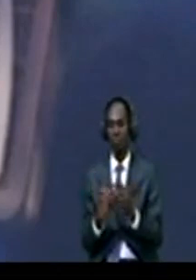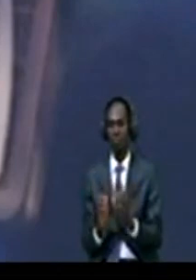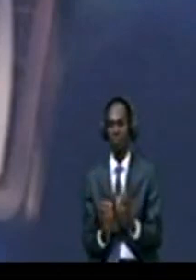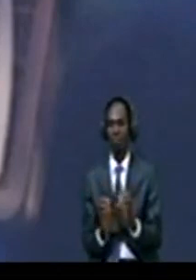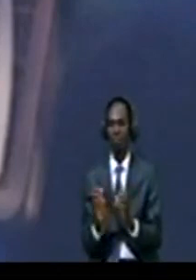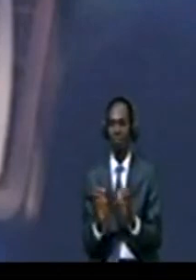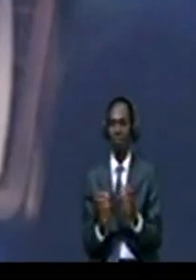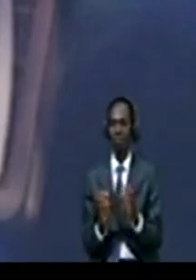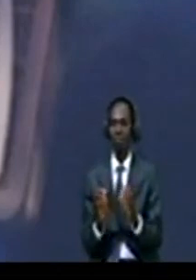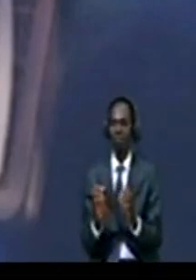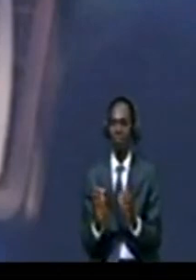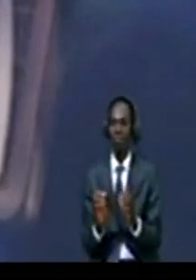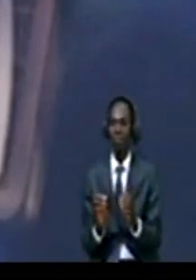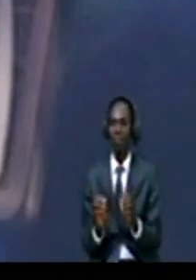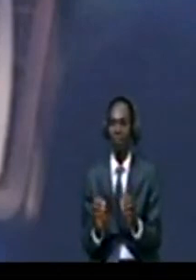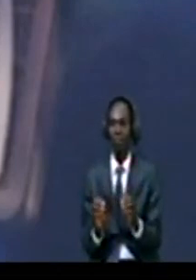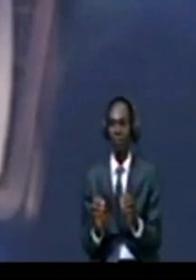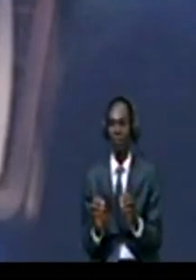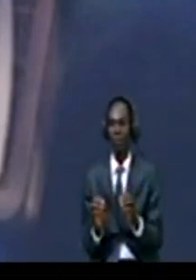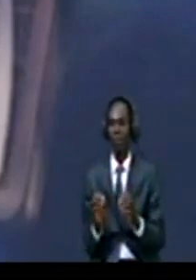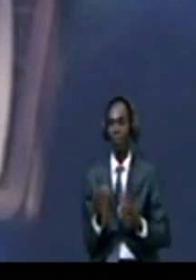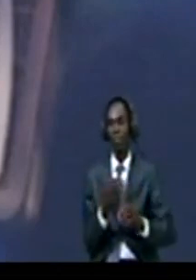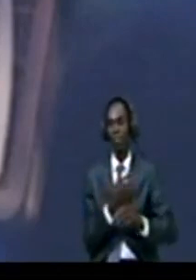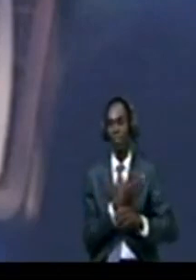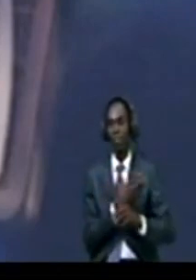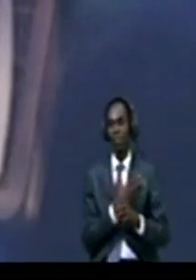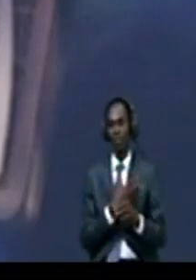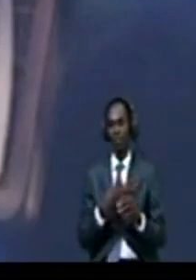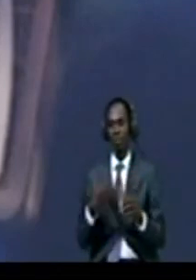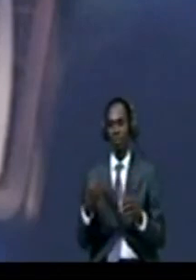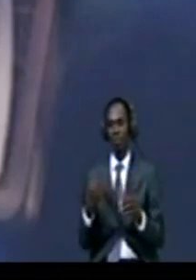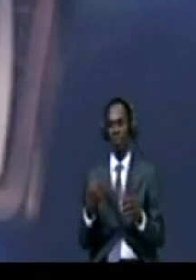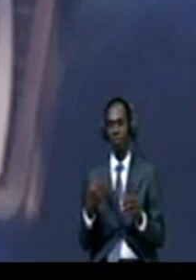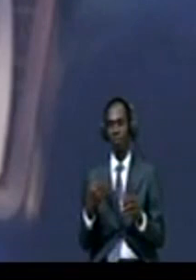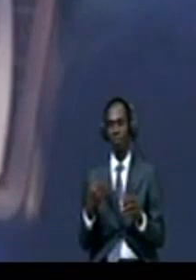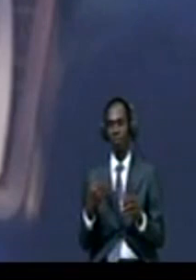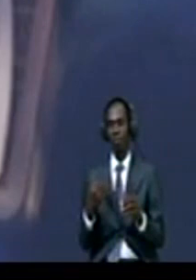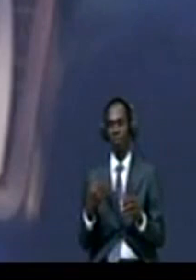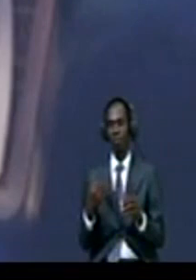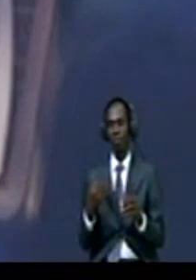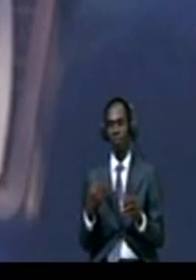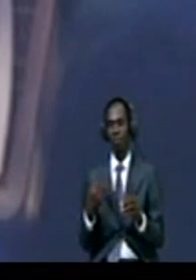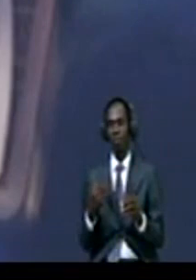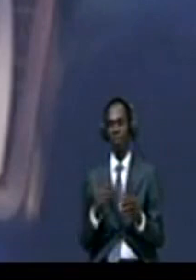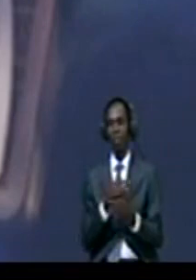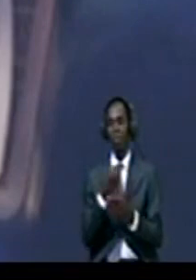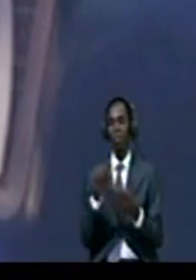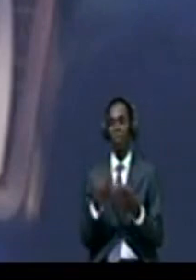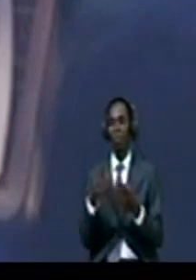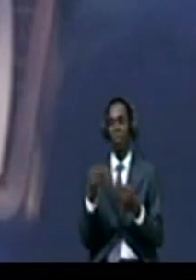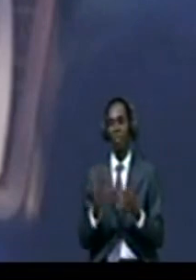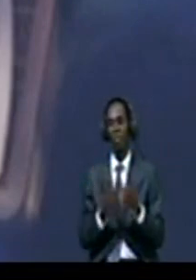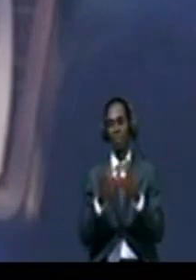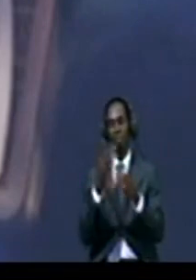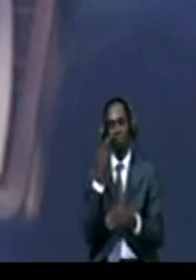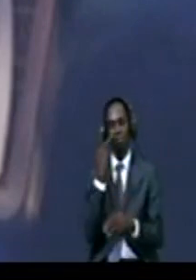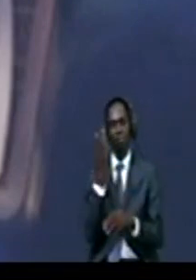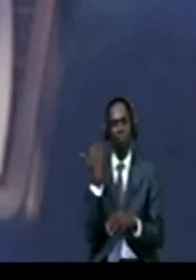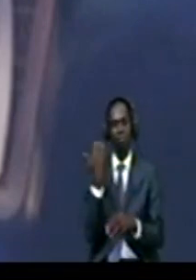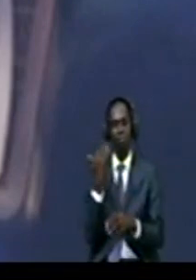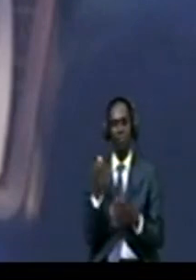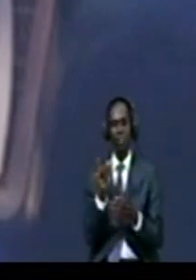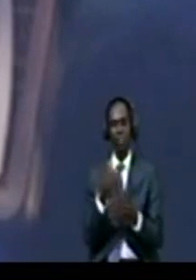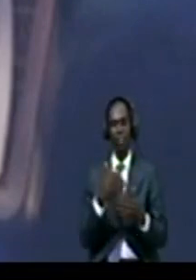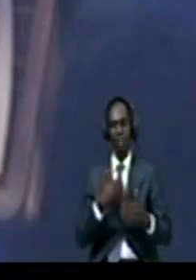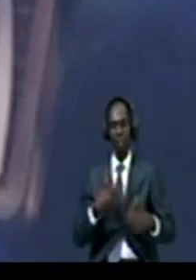of very precious ointment, and poured it on his head as he sat at meat. But when the disciples saw it, they had indignation,